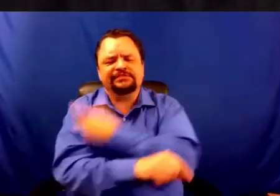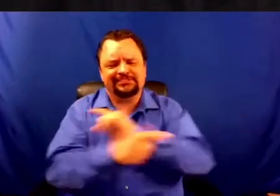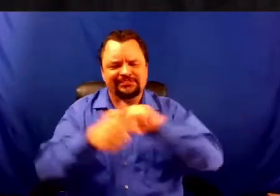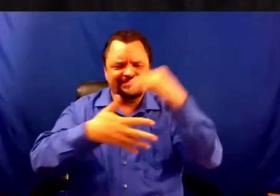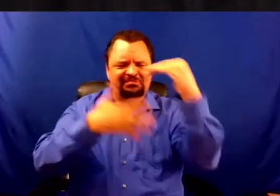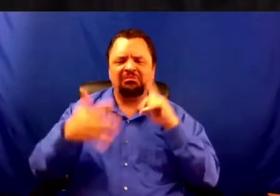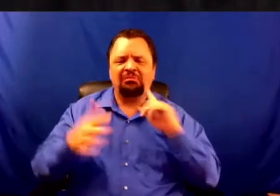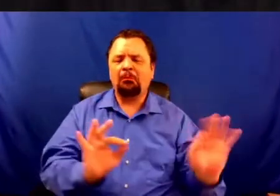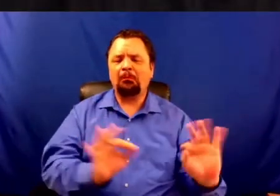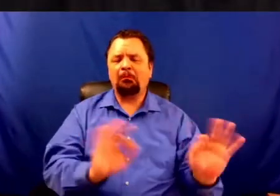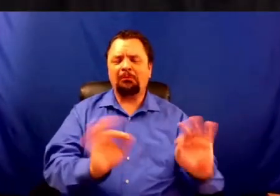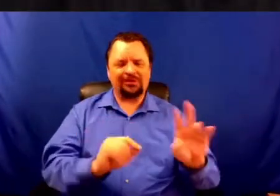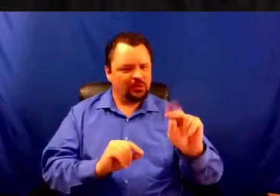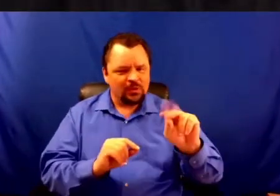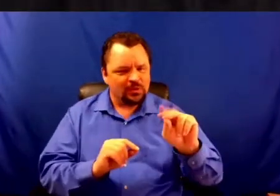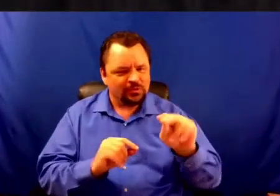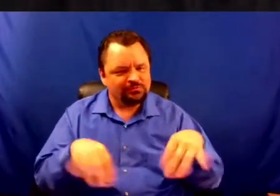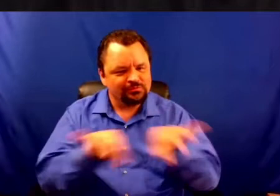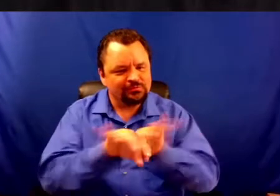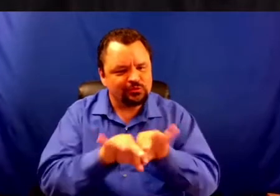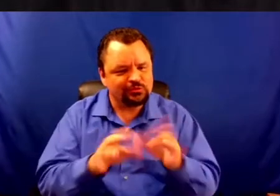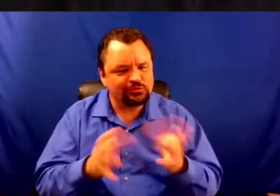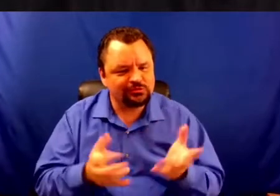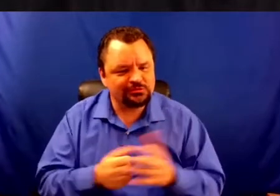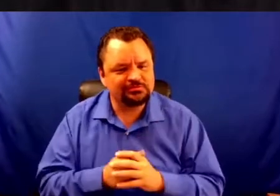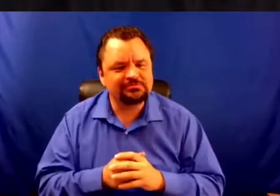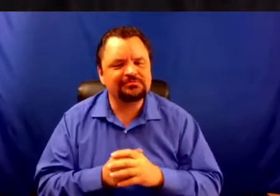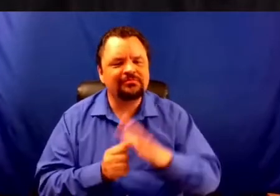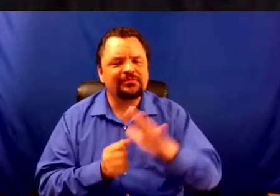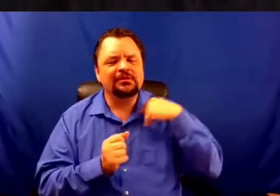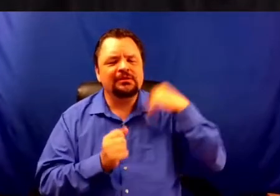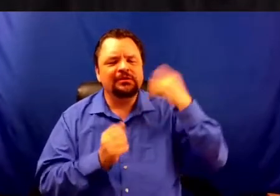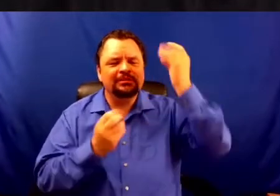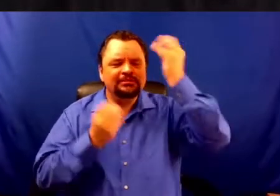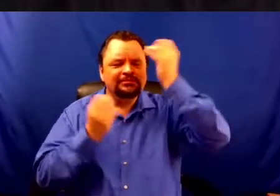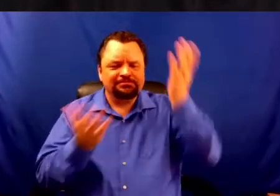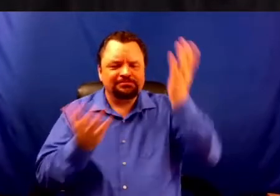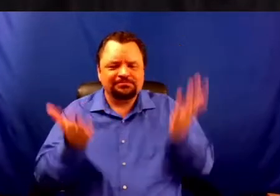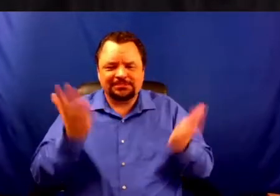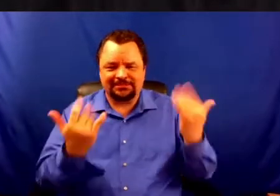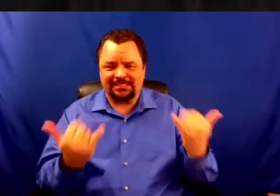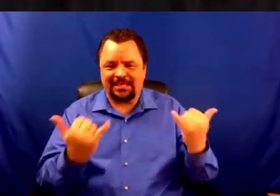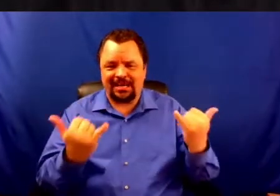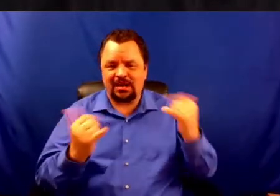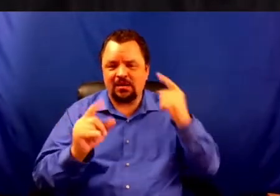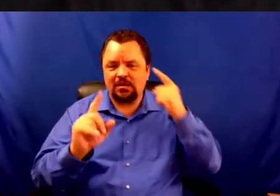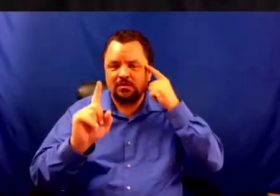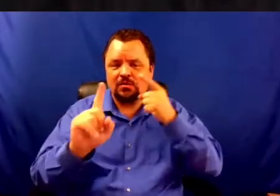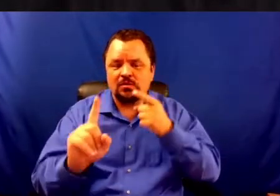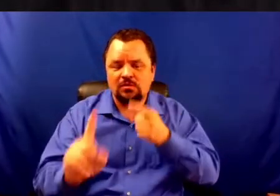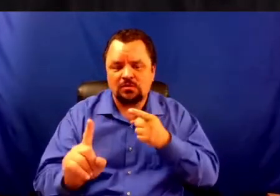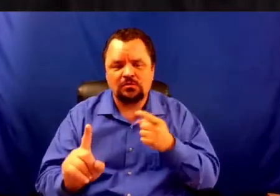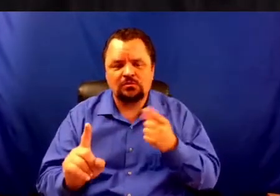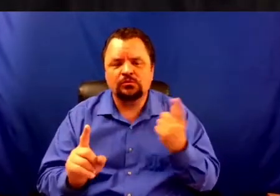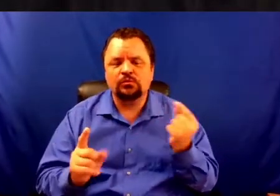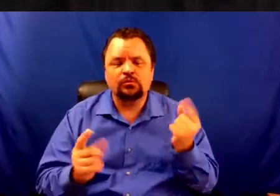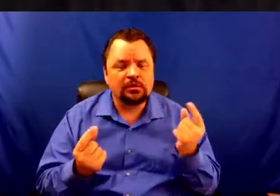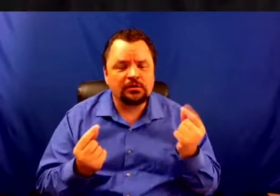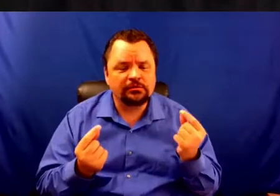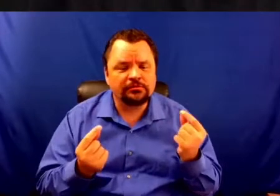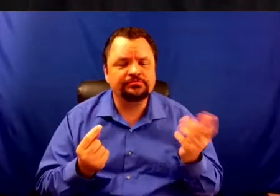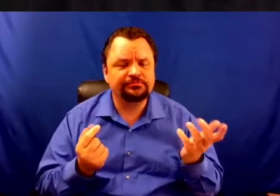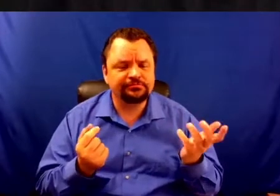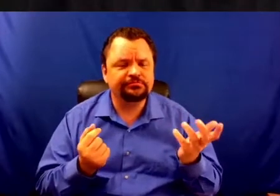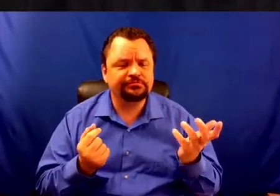you. Thank you, Commissioner Bremer. I think perhaps we're at a point of closure with this